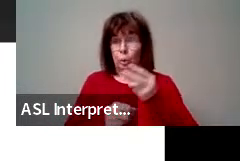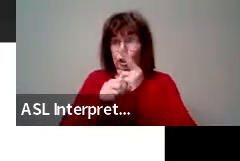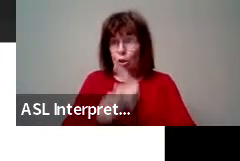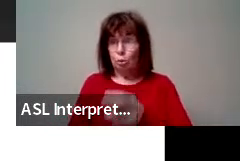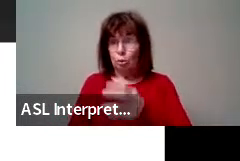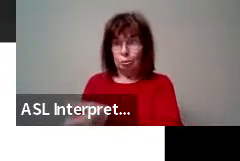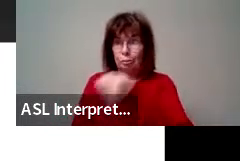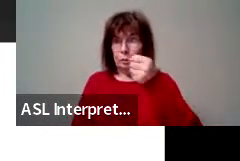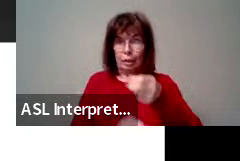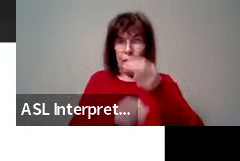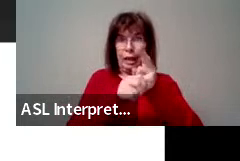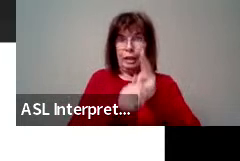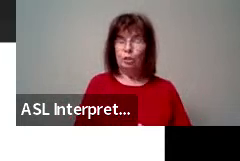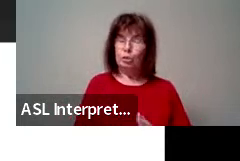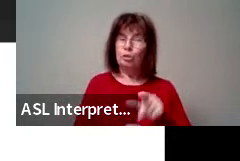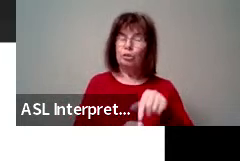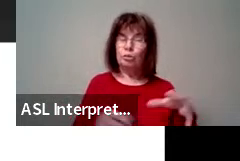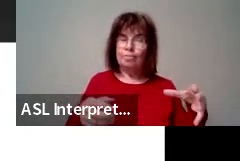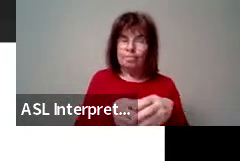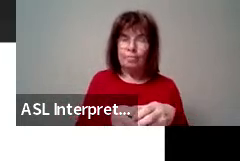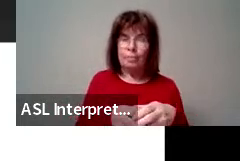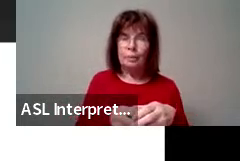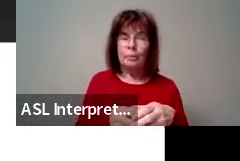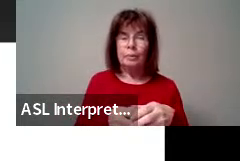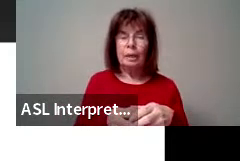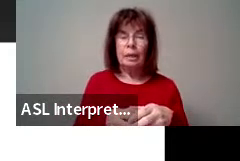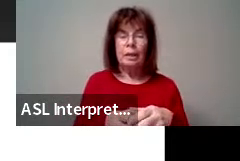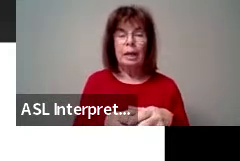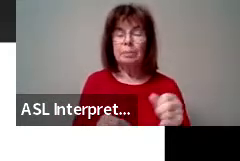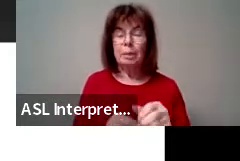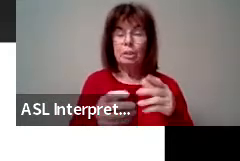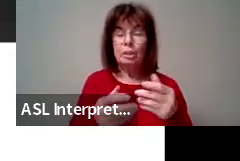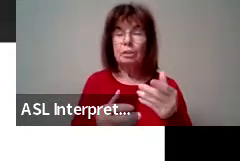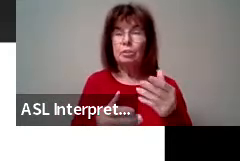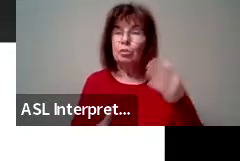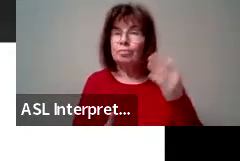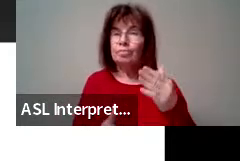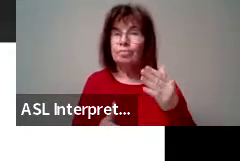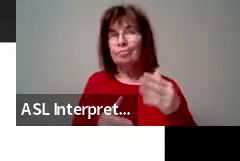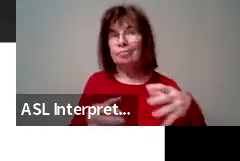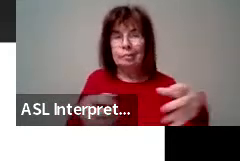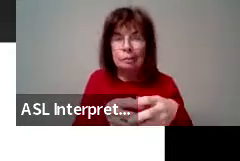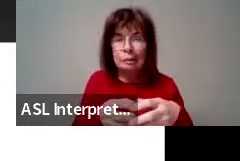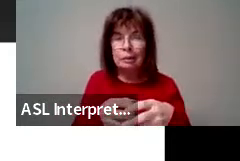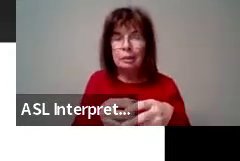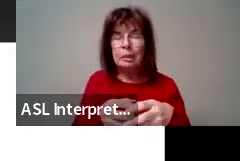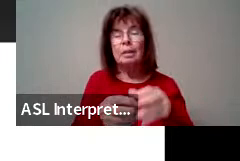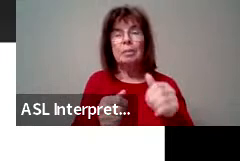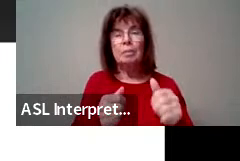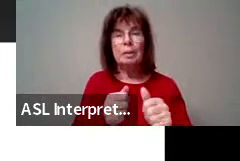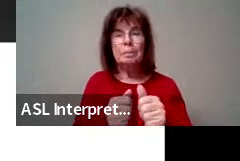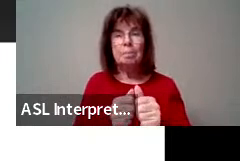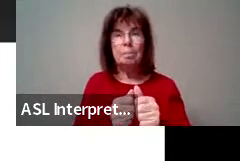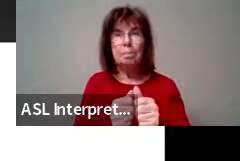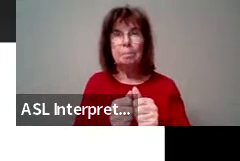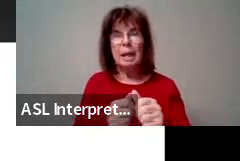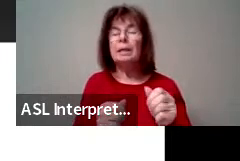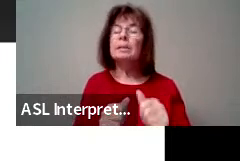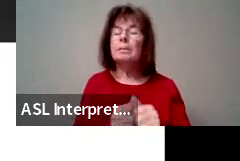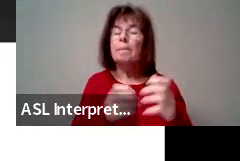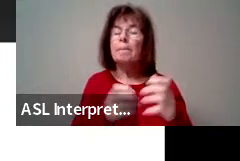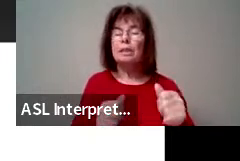used to contain, to the degree possible, the spread of COVID and to